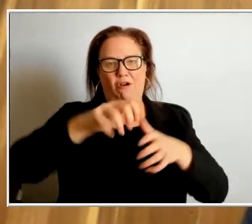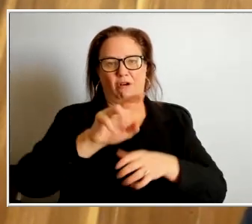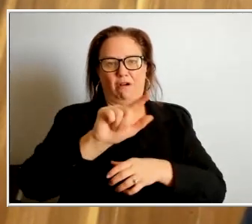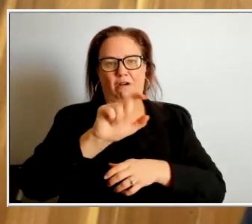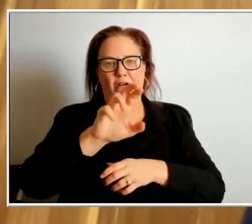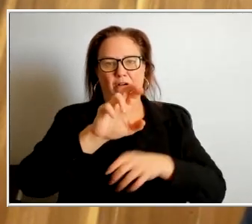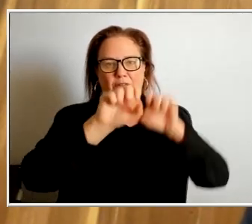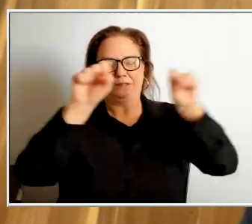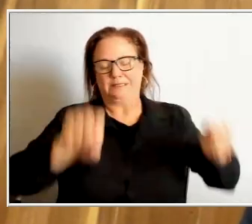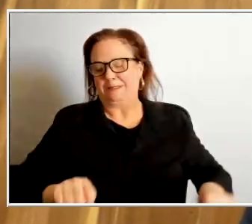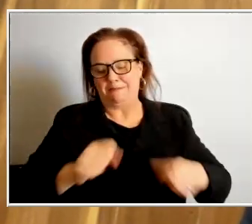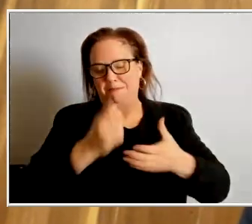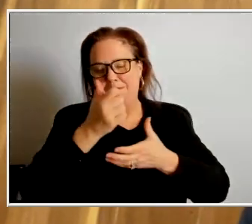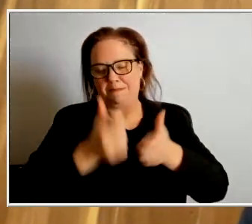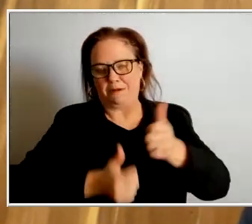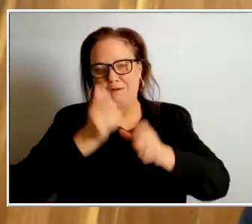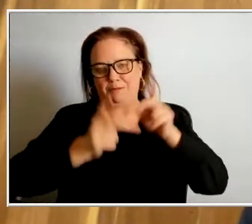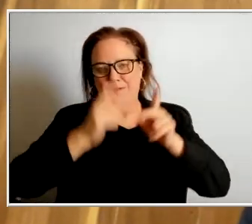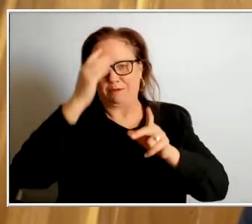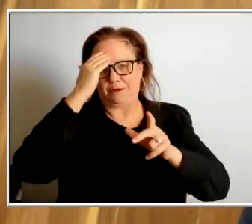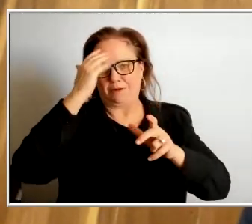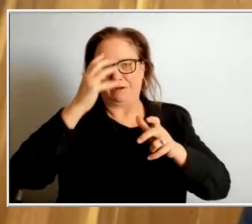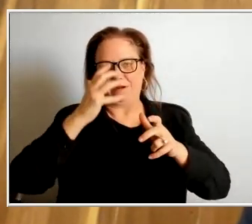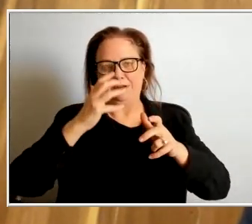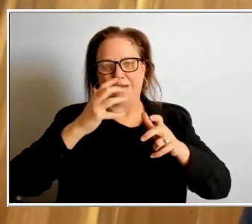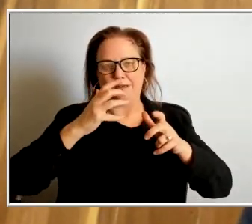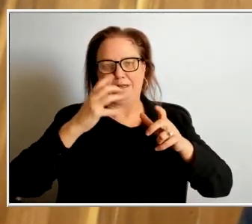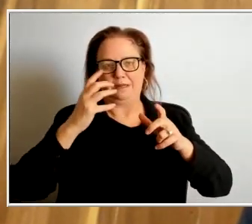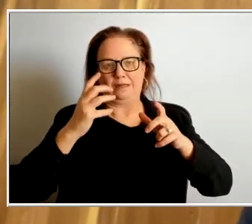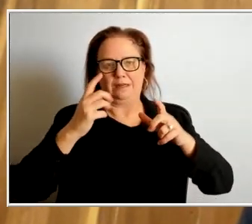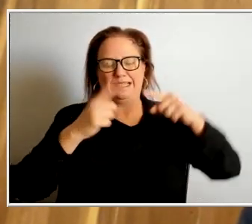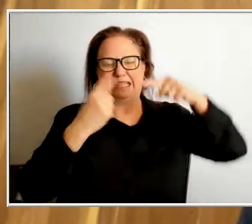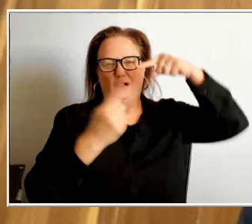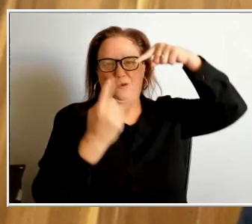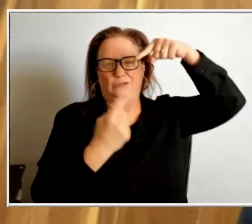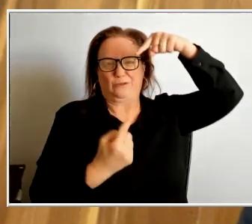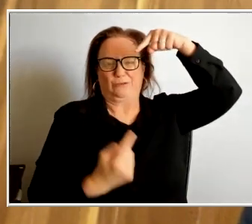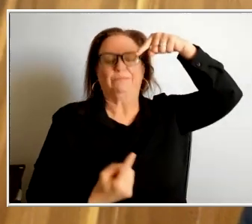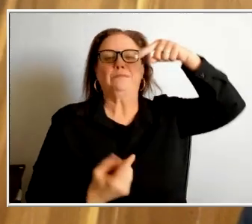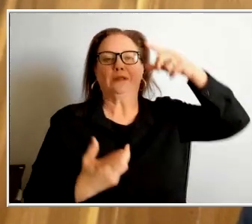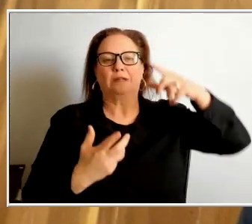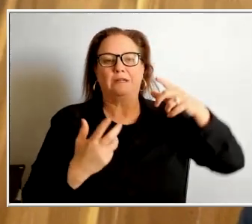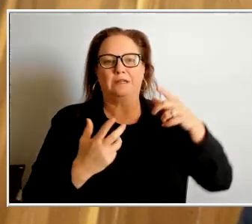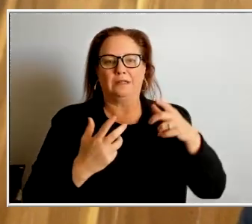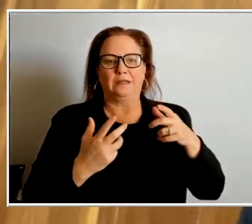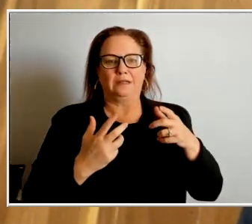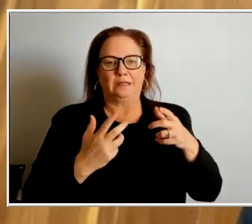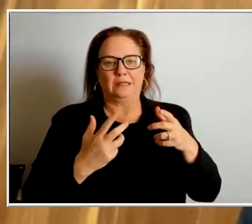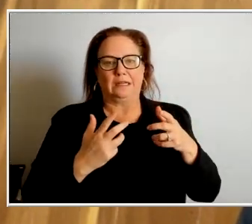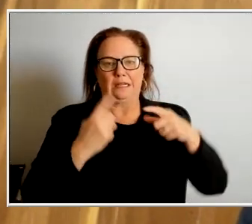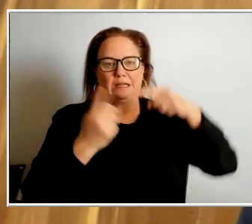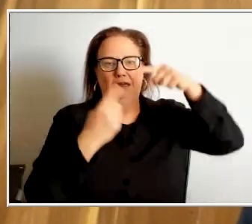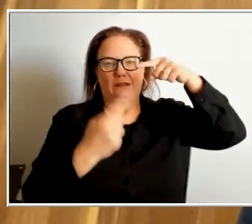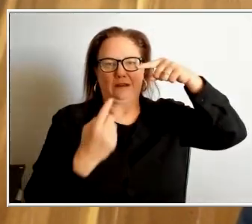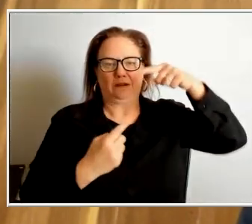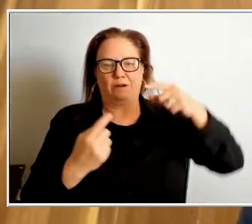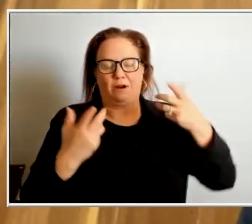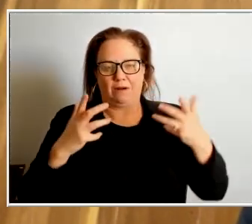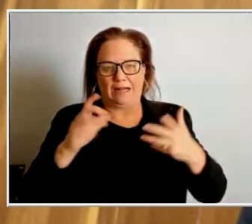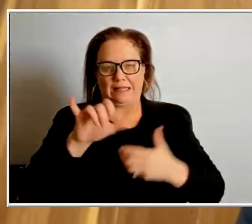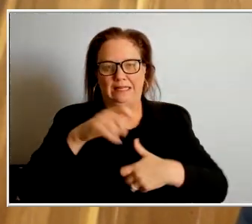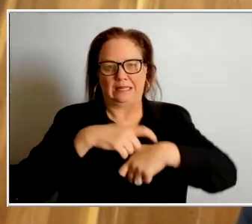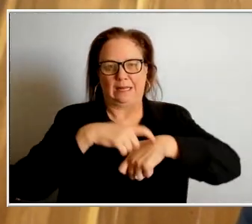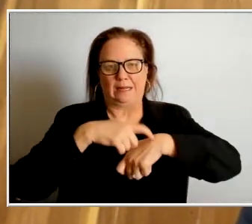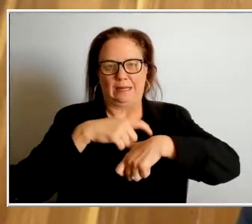people won't know what that's like, but it's pretty much a giant corkscrew. And so it had been run through a tumbler already by that